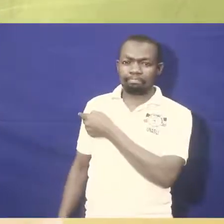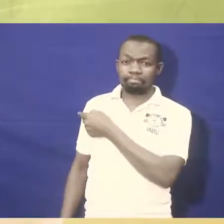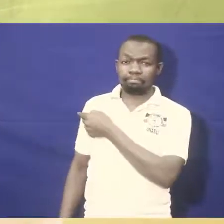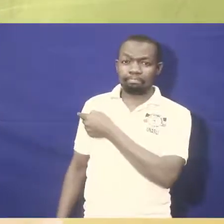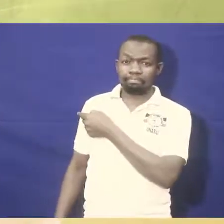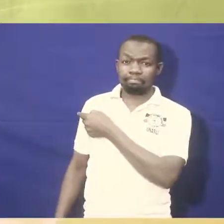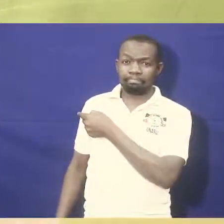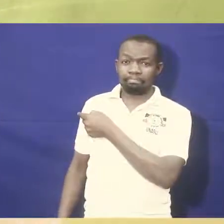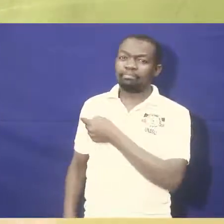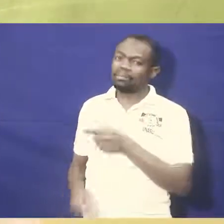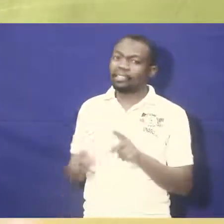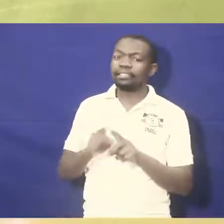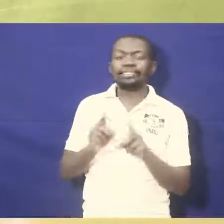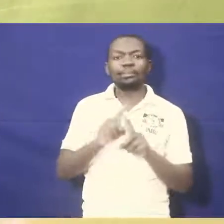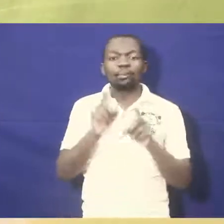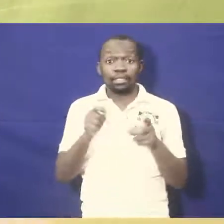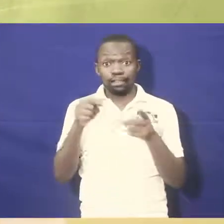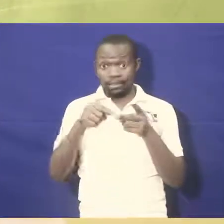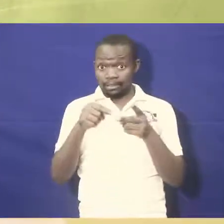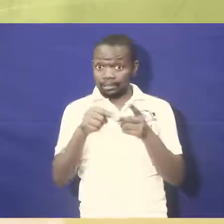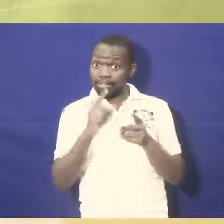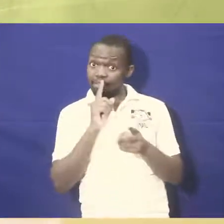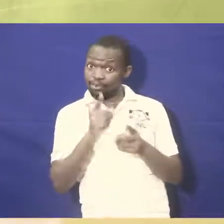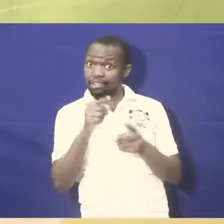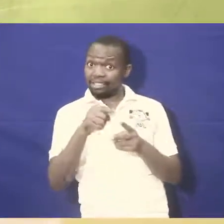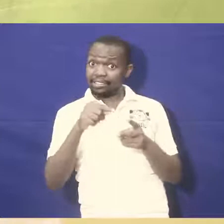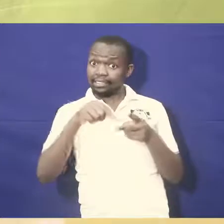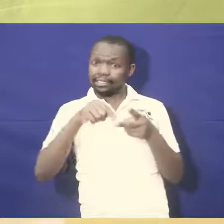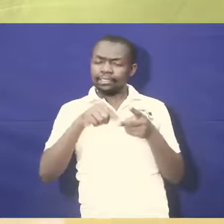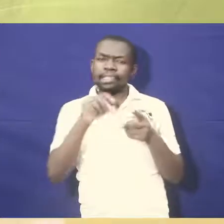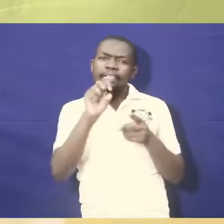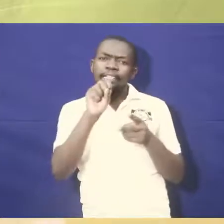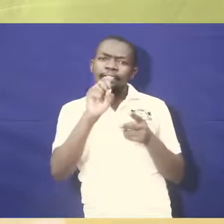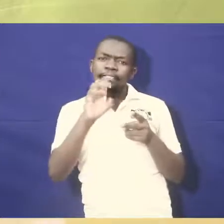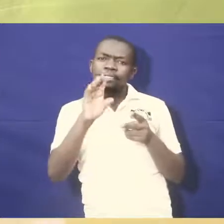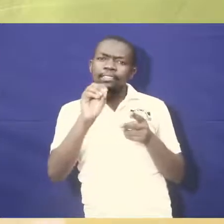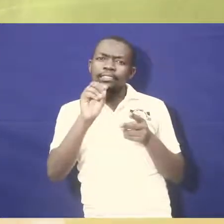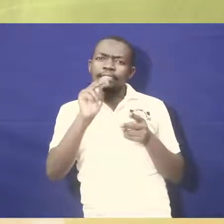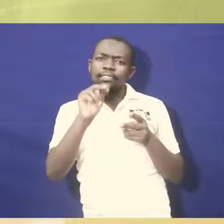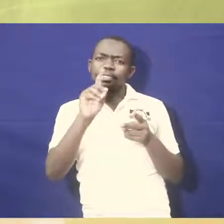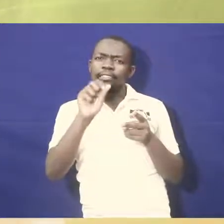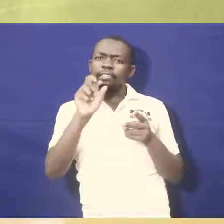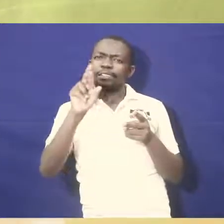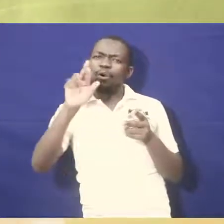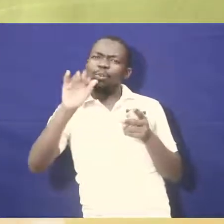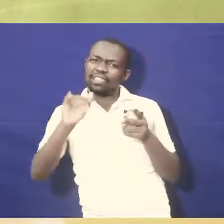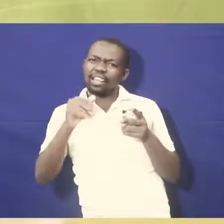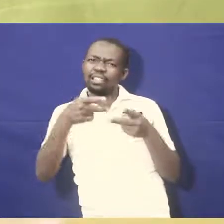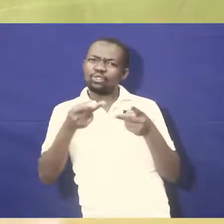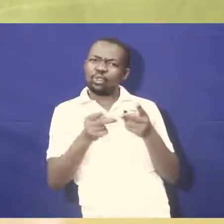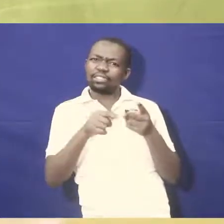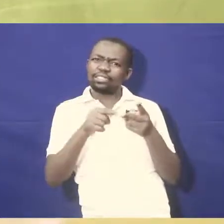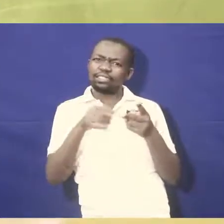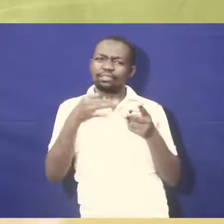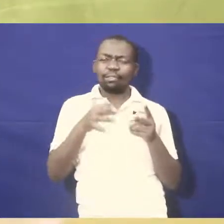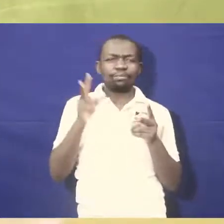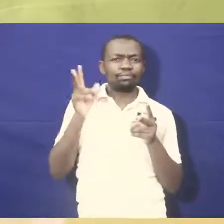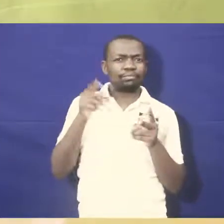And it is the same question. Is this a secondary source of sound? And why do you think